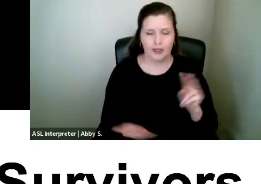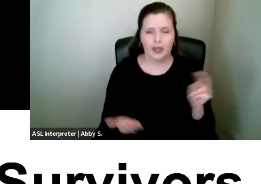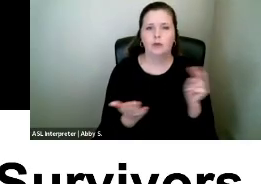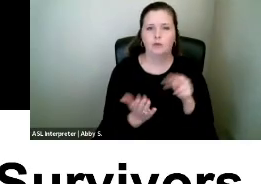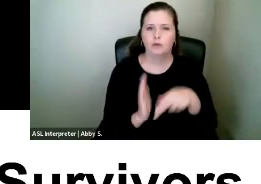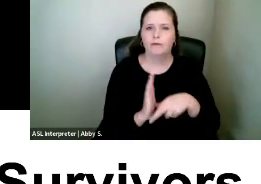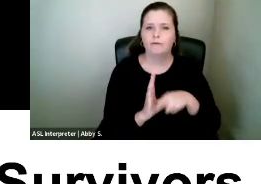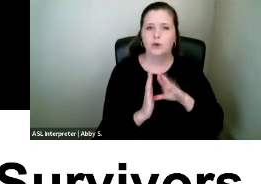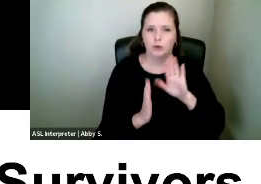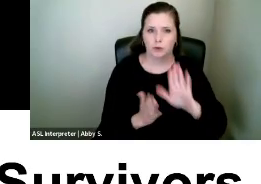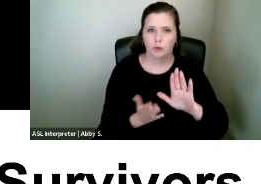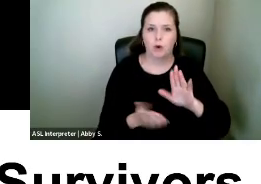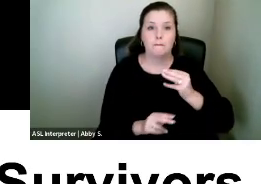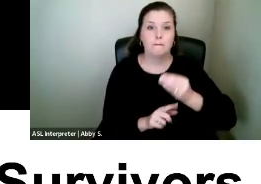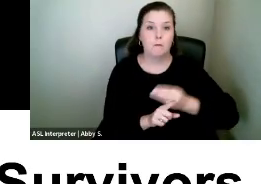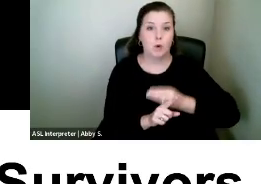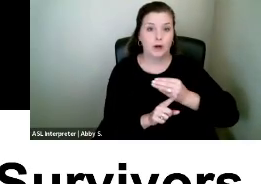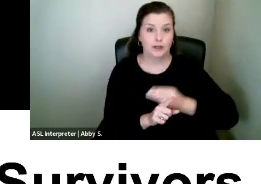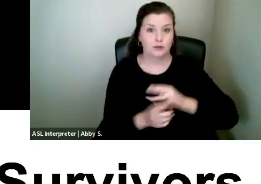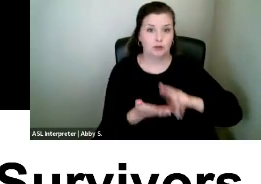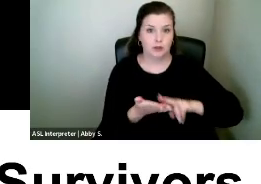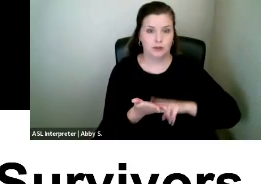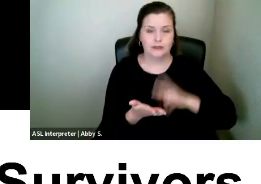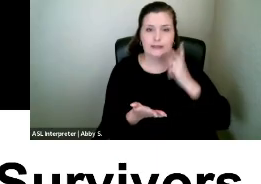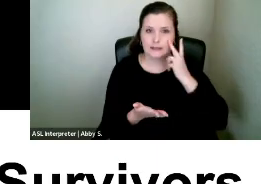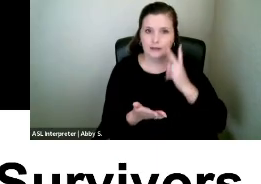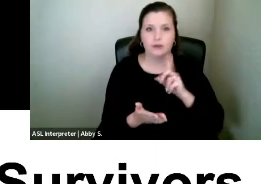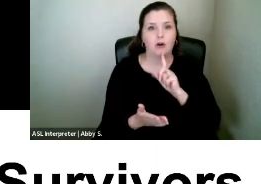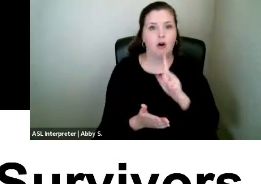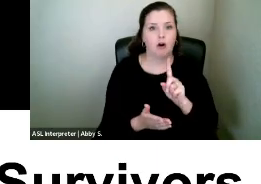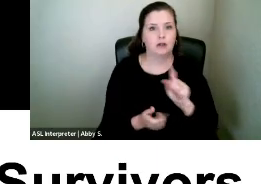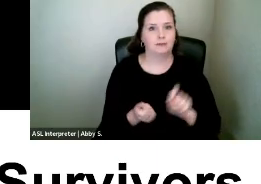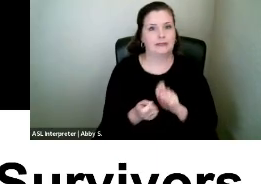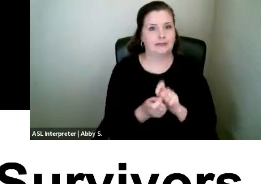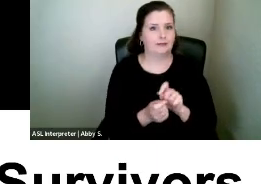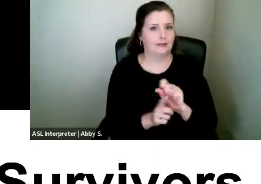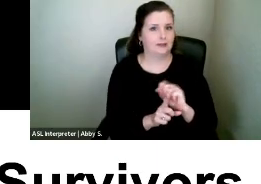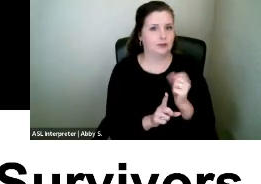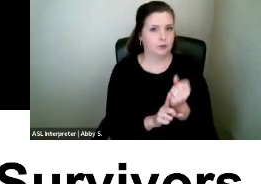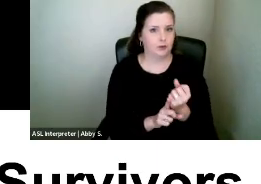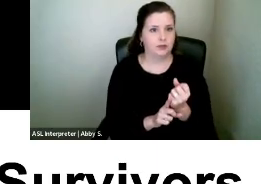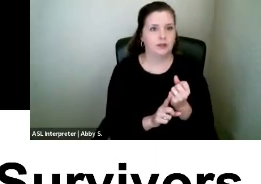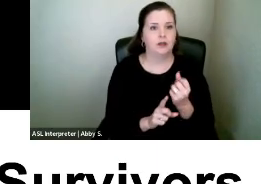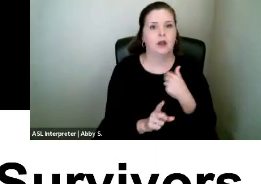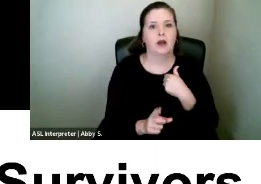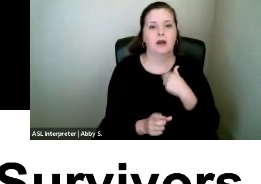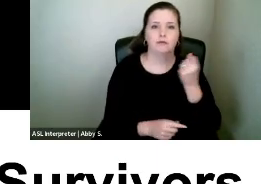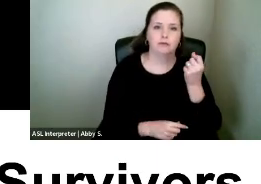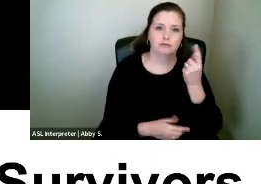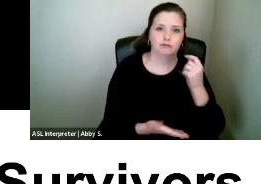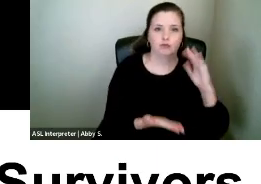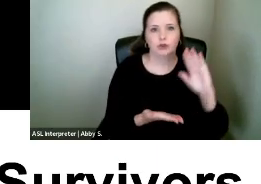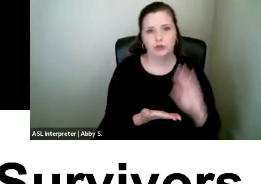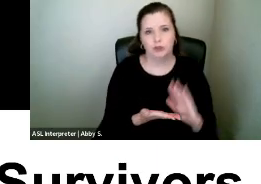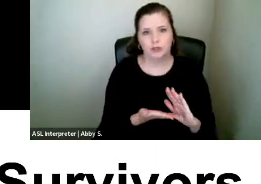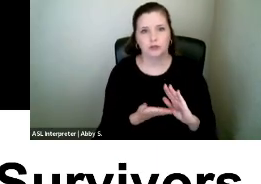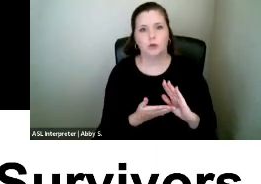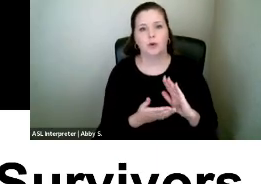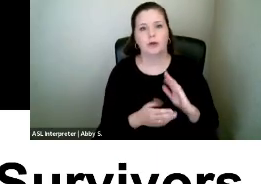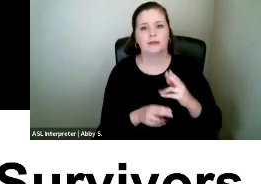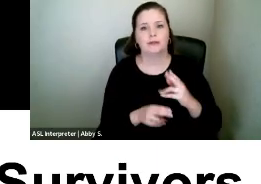contract to see if there are any considerations regarding forbearance or modifications because of a